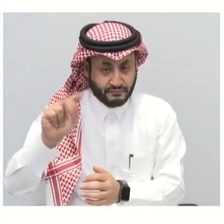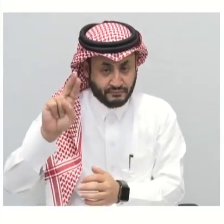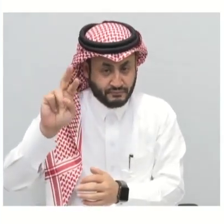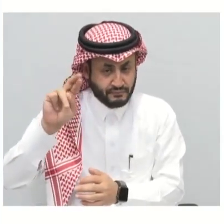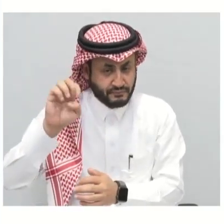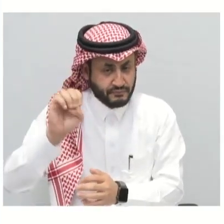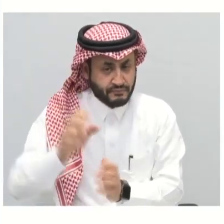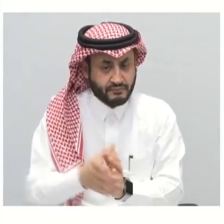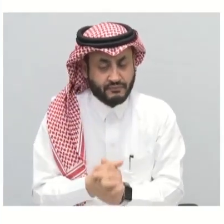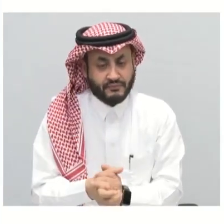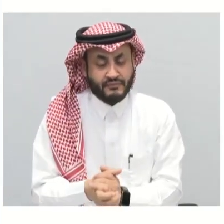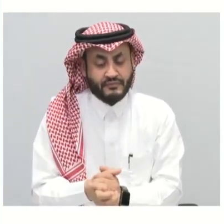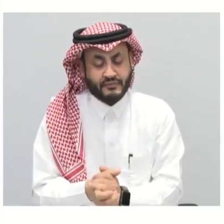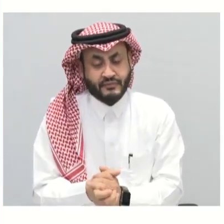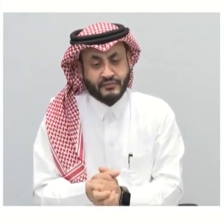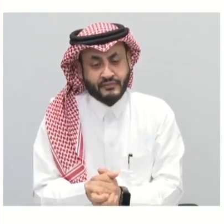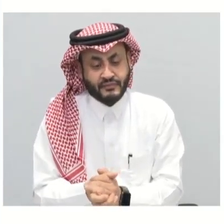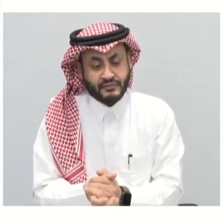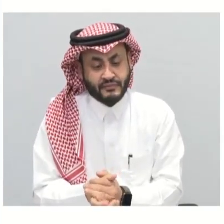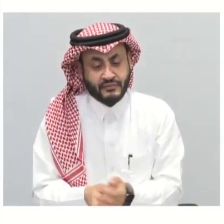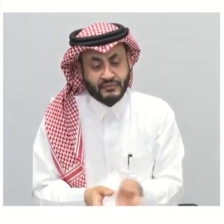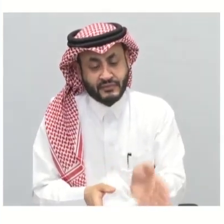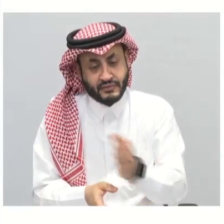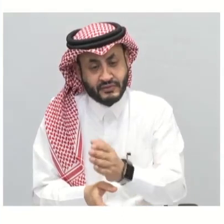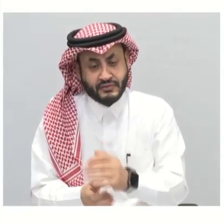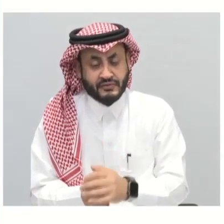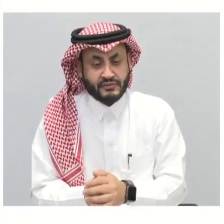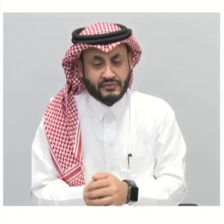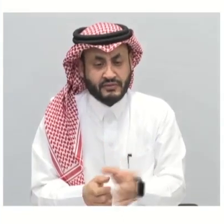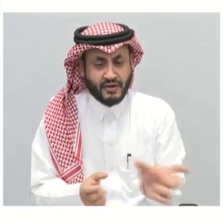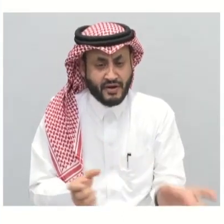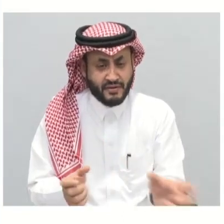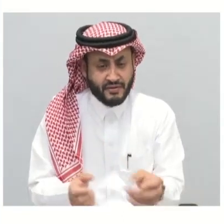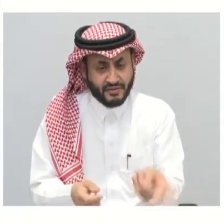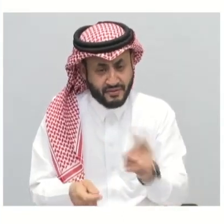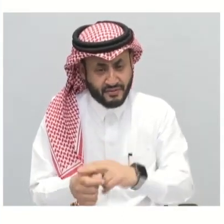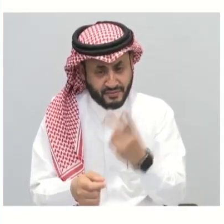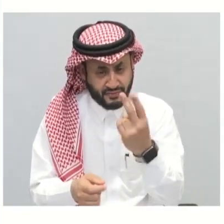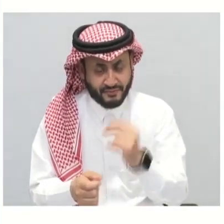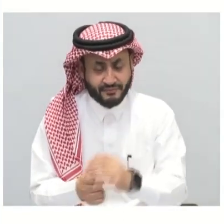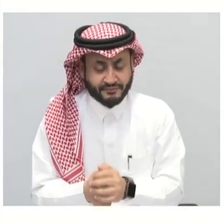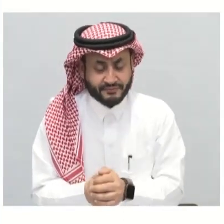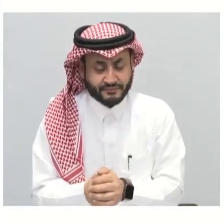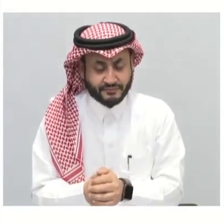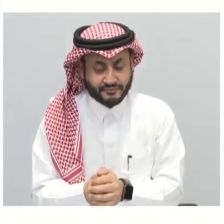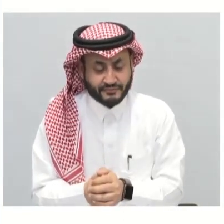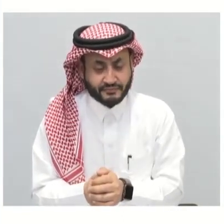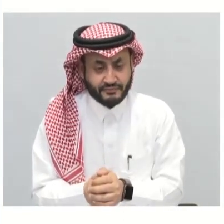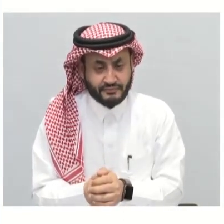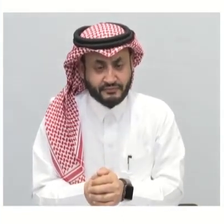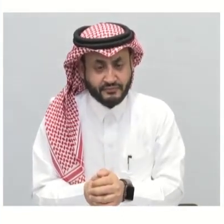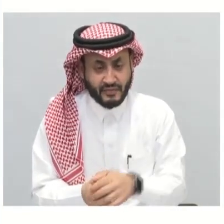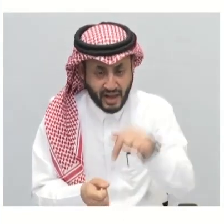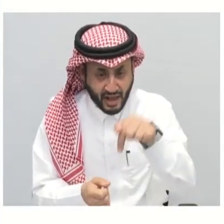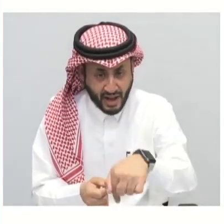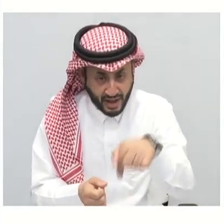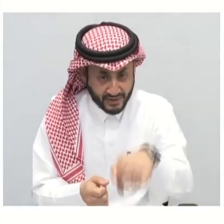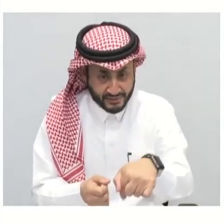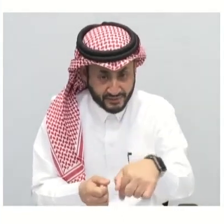in case of questions. Now let's have an example of sentences. So, he is wearing a suit.